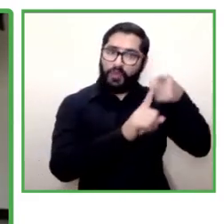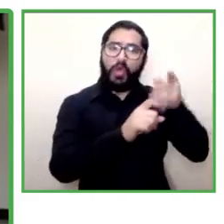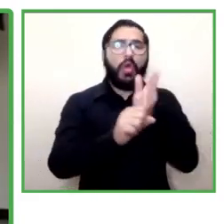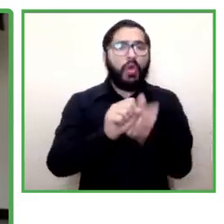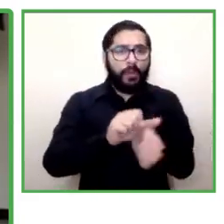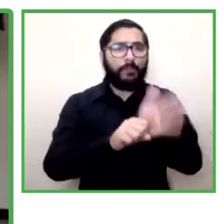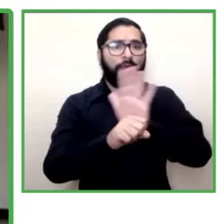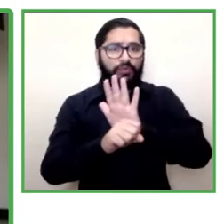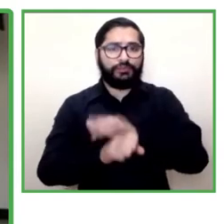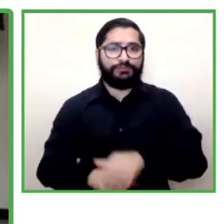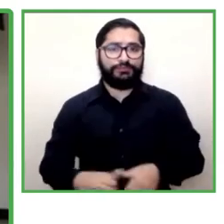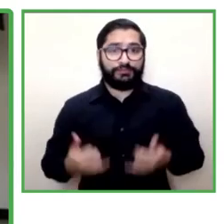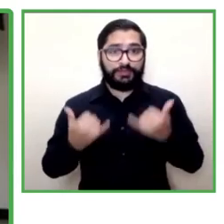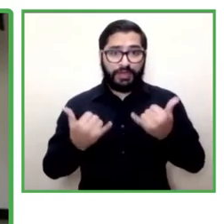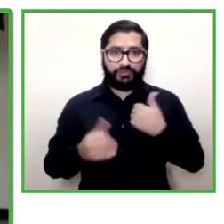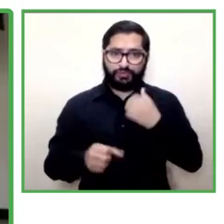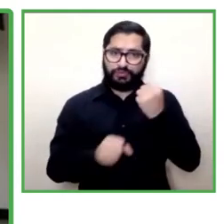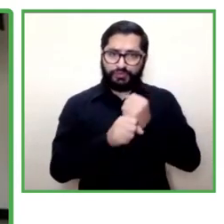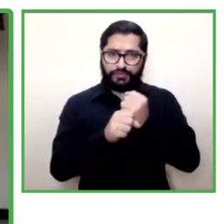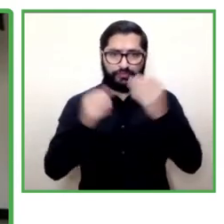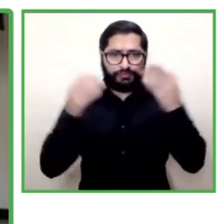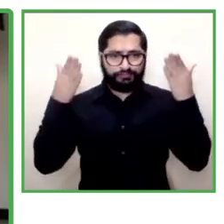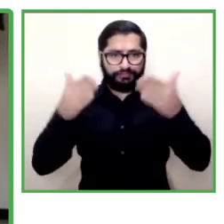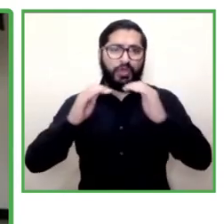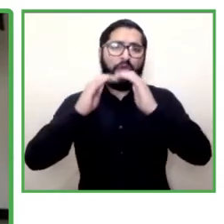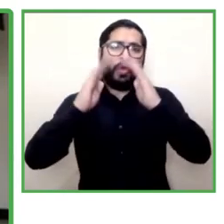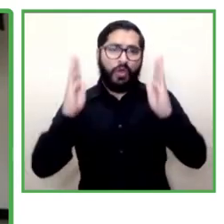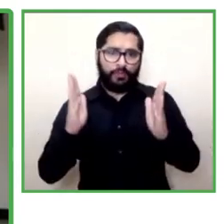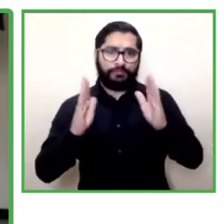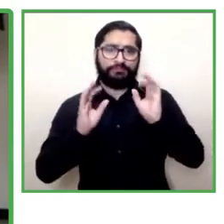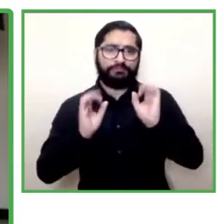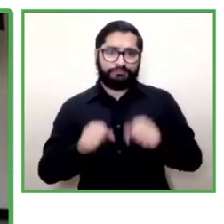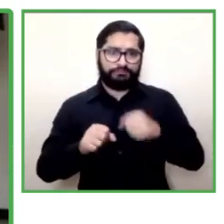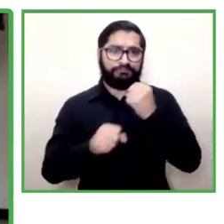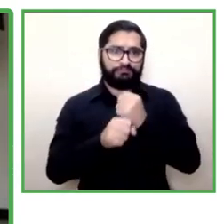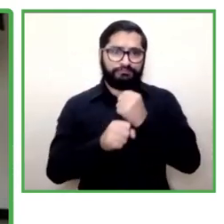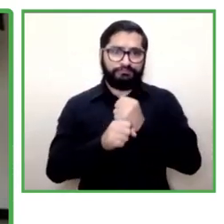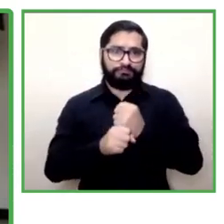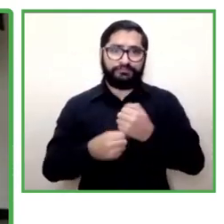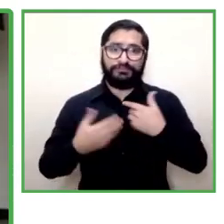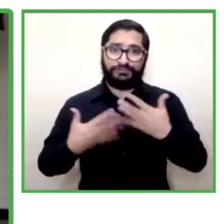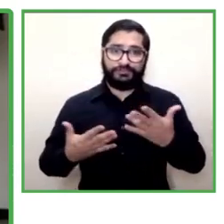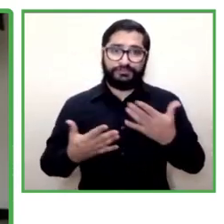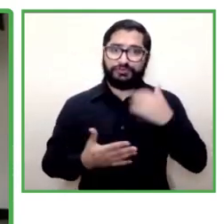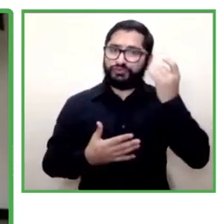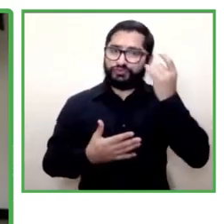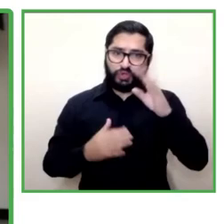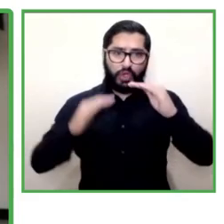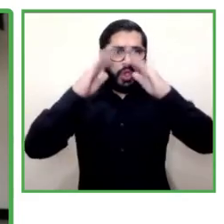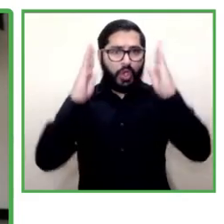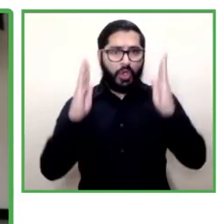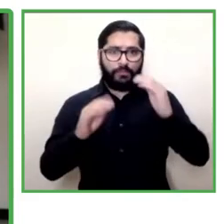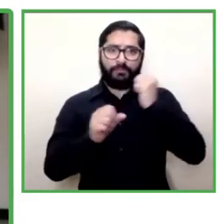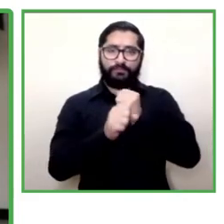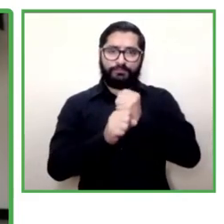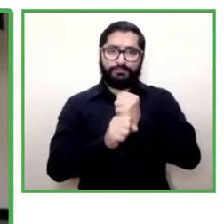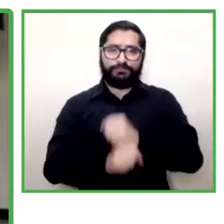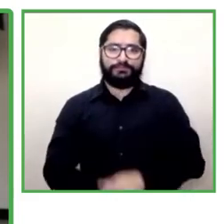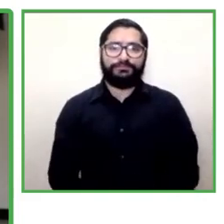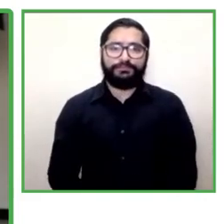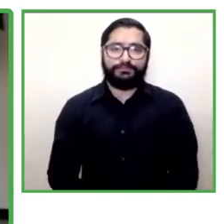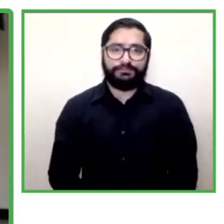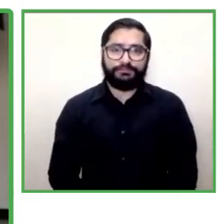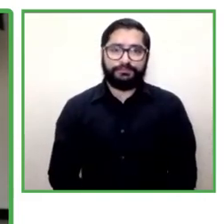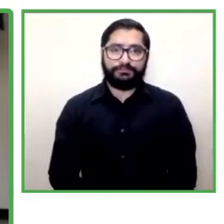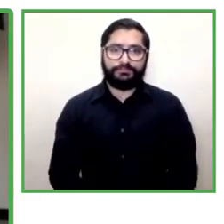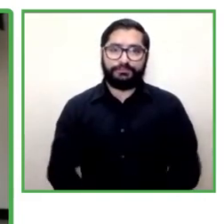for 13 years now. Despite what's happening with COVID-19, we've been informed that we'll have to work from